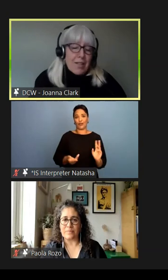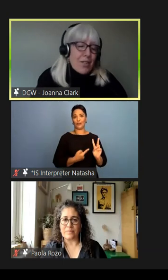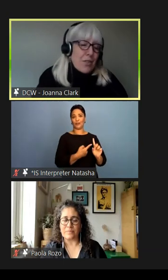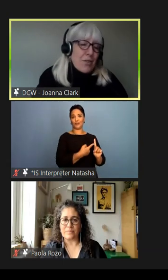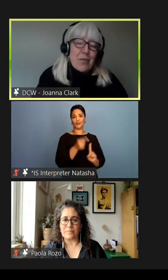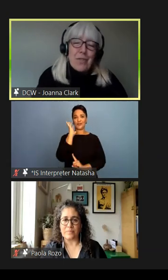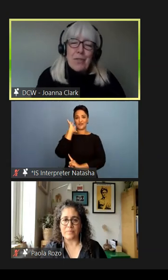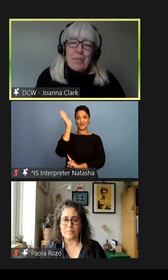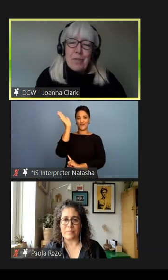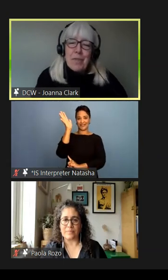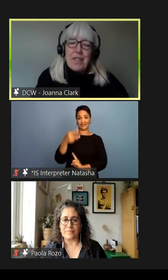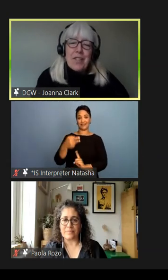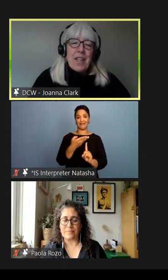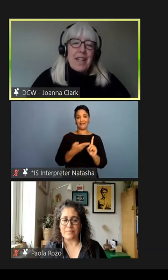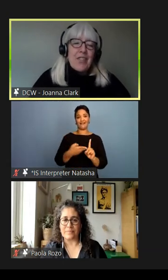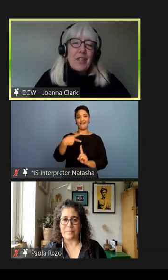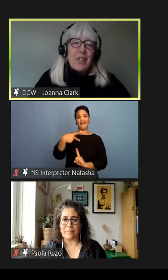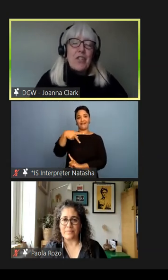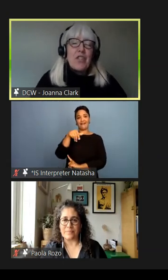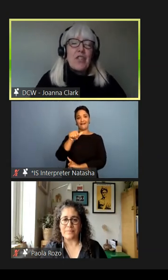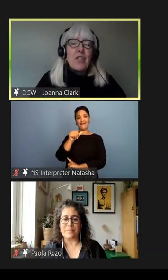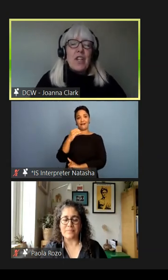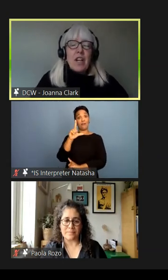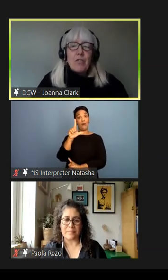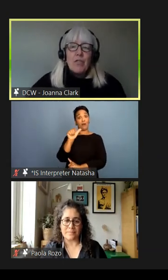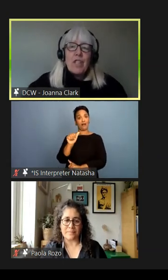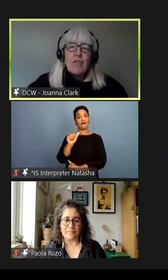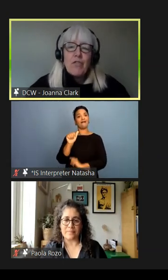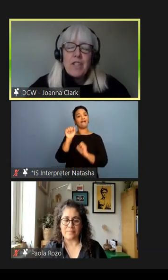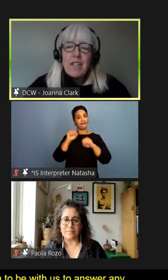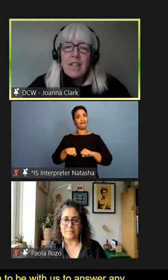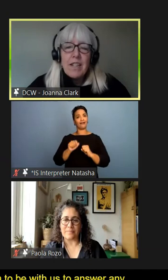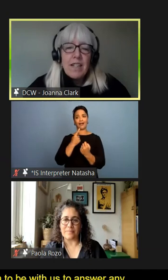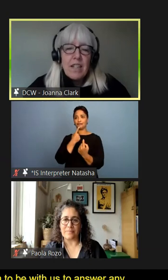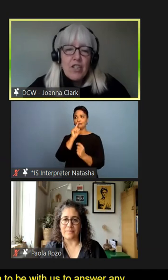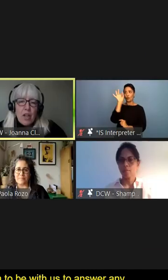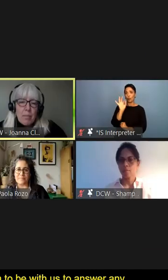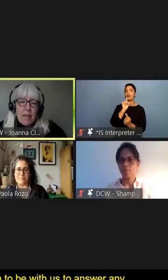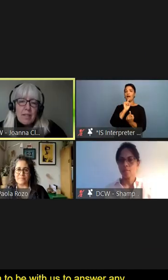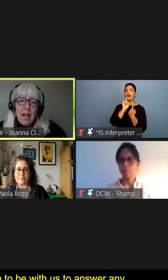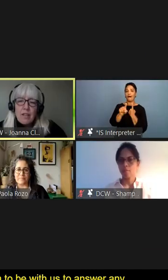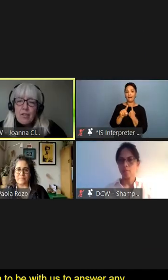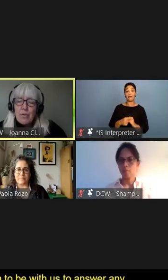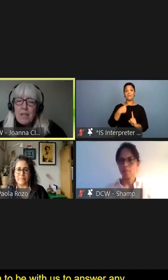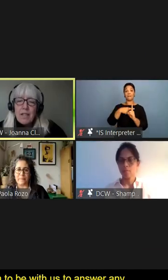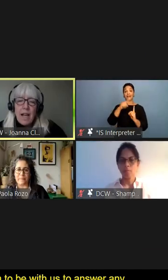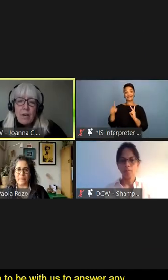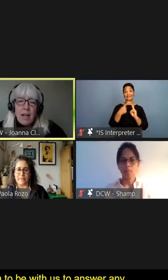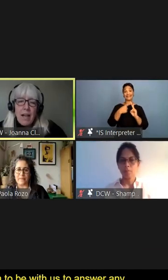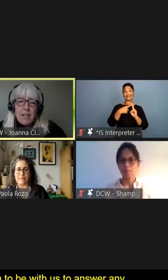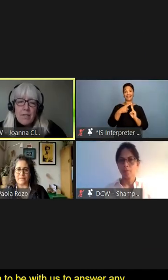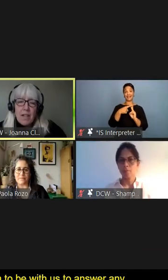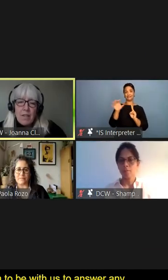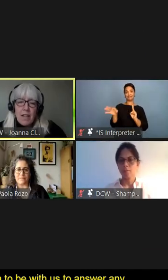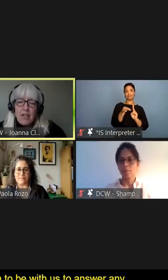Paula to be with us to answer any questions. And also joining us is Shampa Nath, who is our